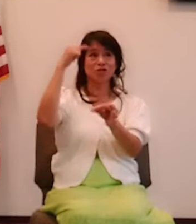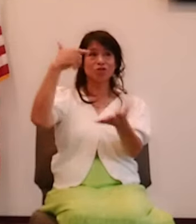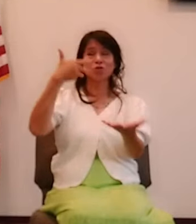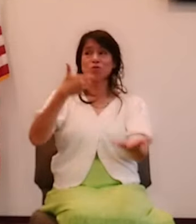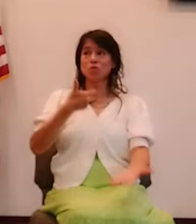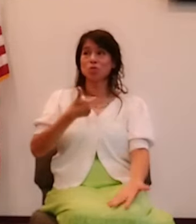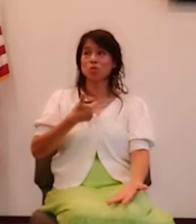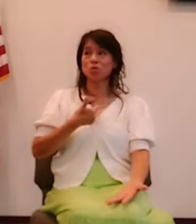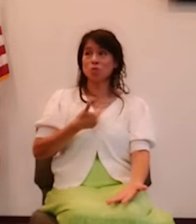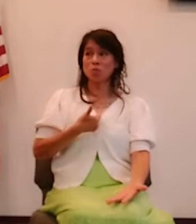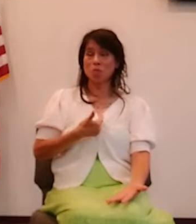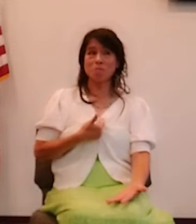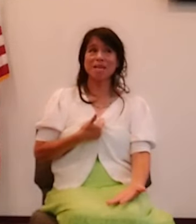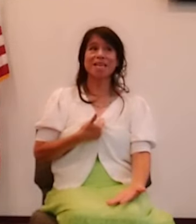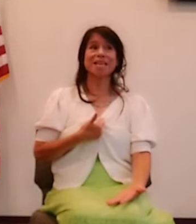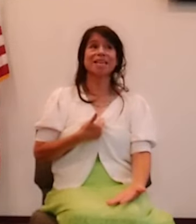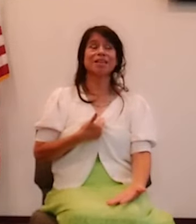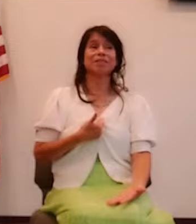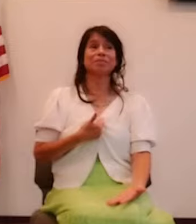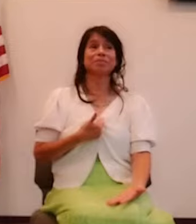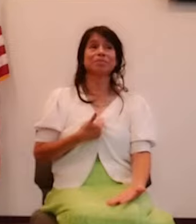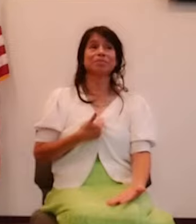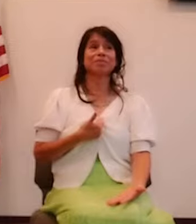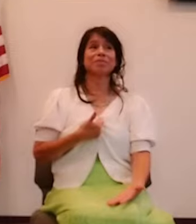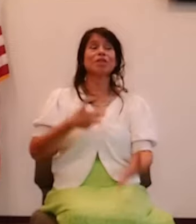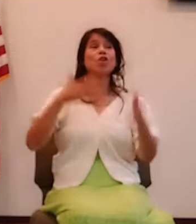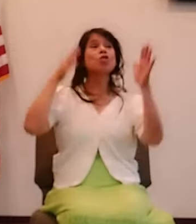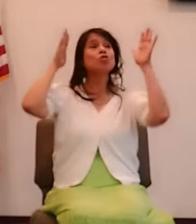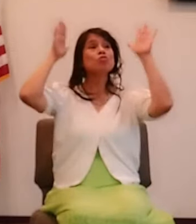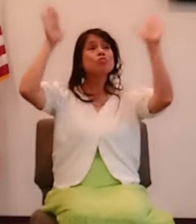faithfulness to me.